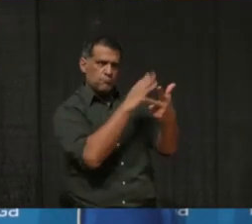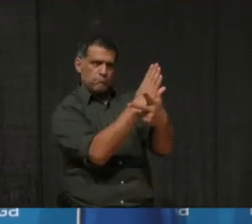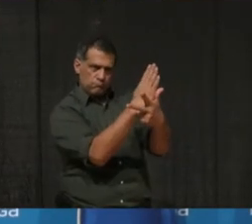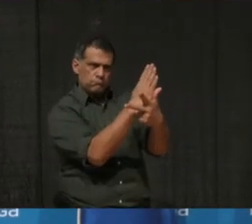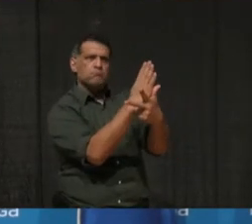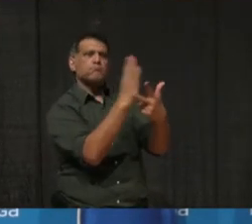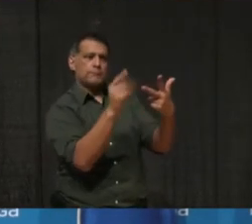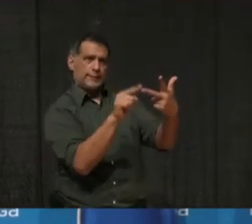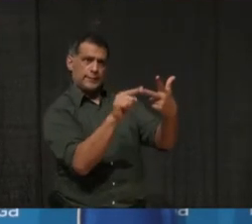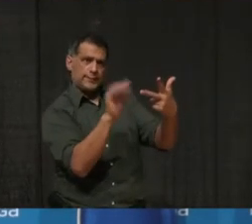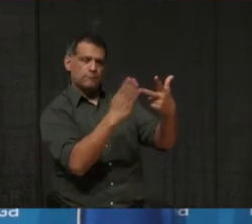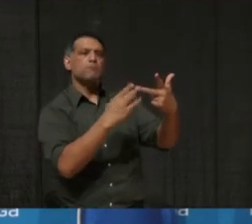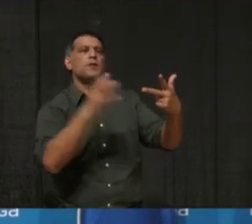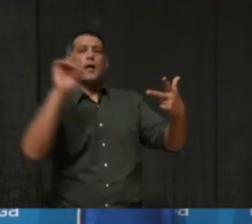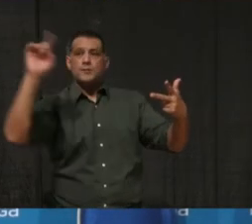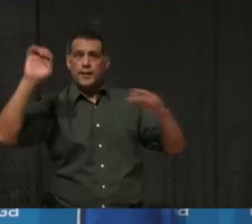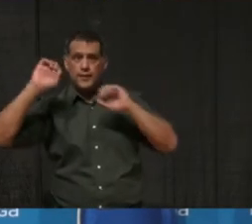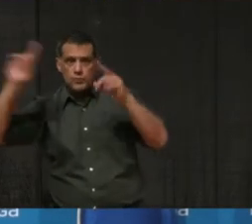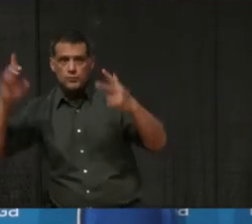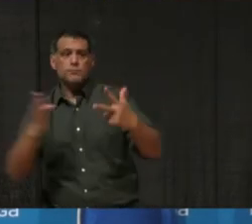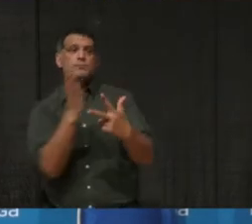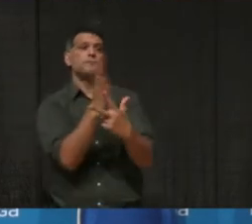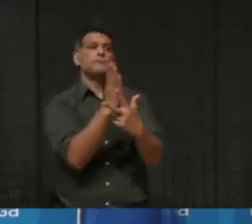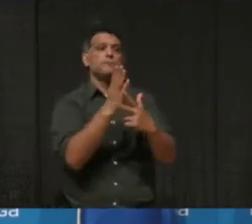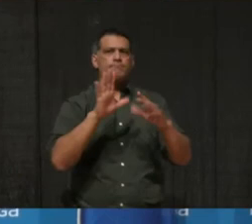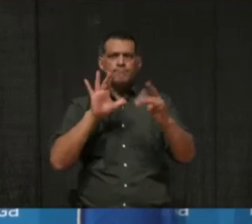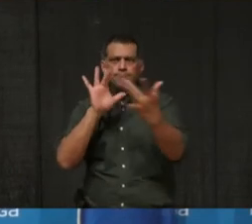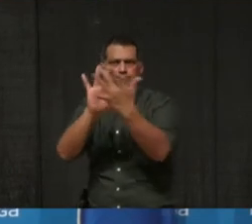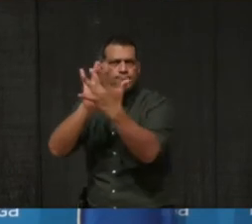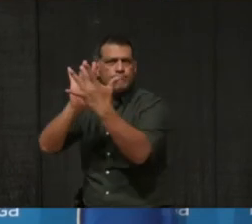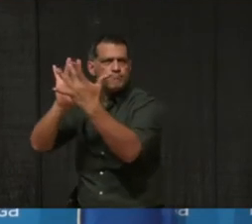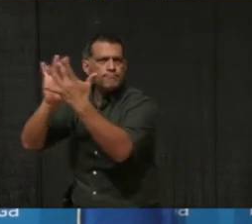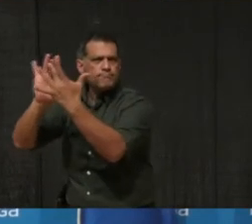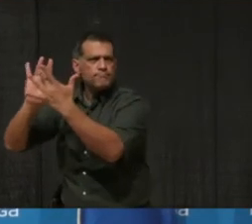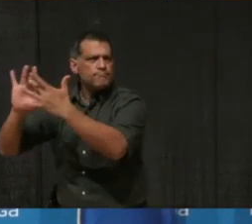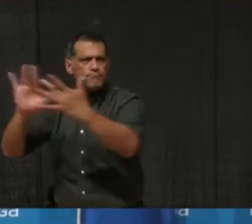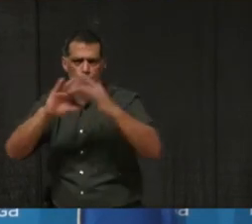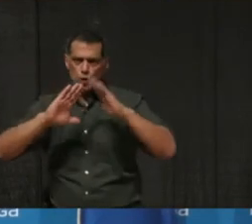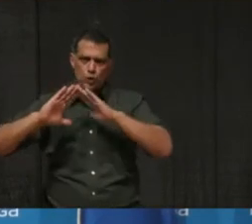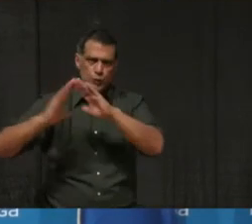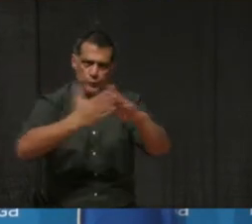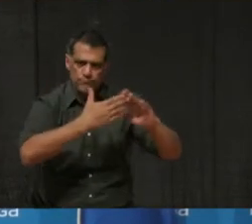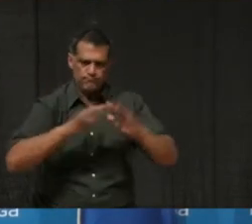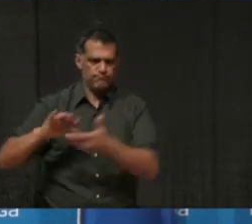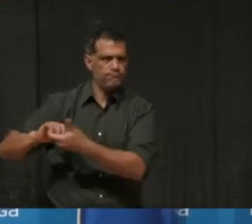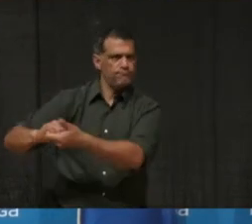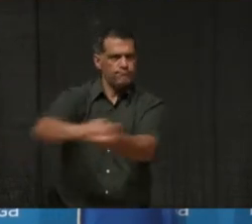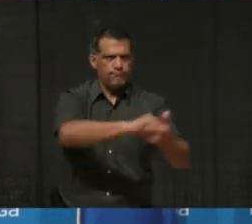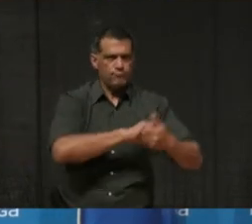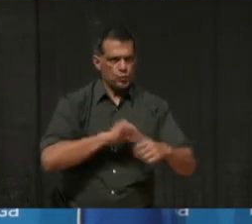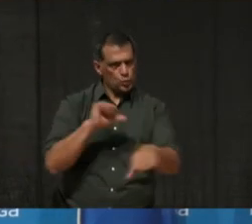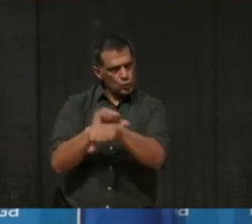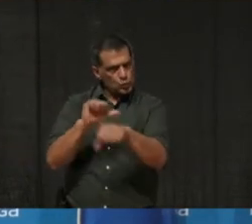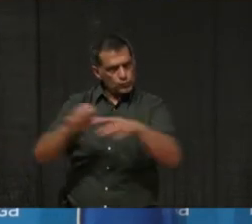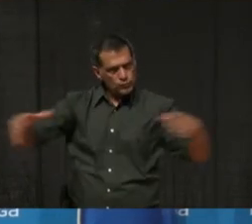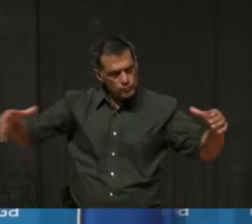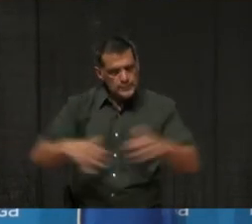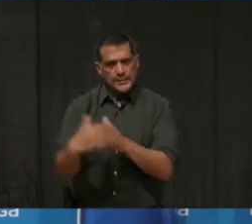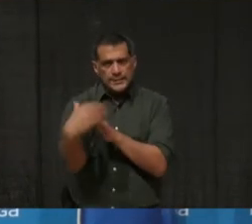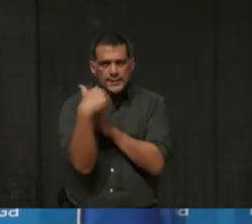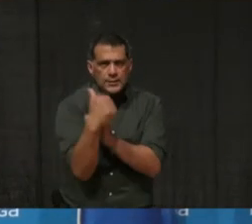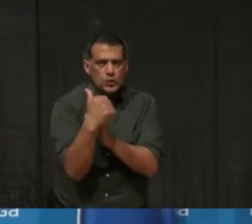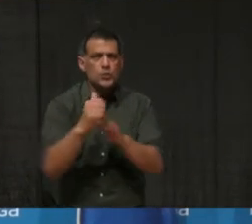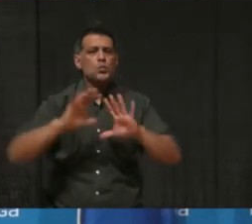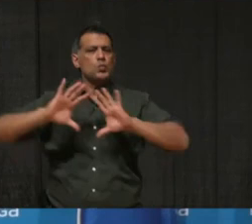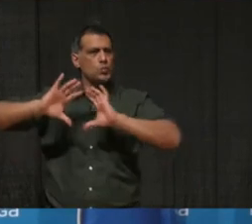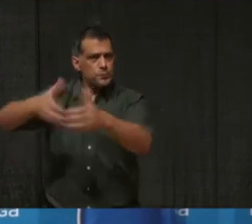public education and public outreach, so getting into the community and working with our community groups and our community leaders. The